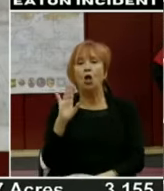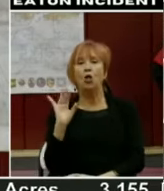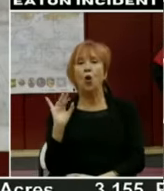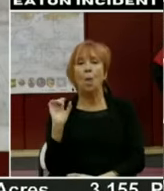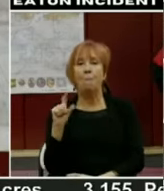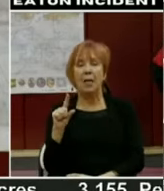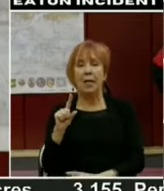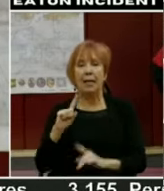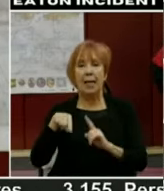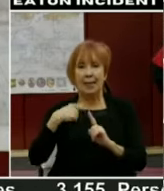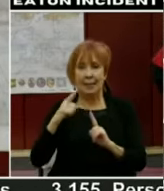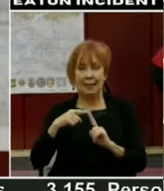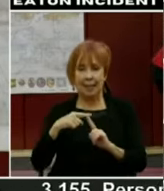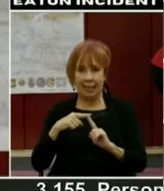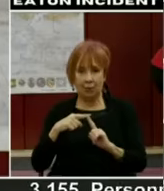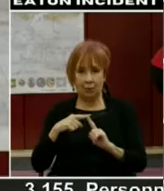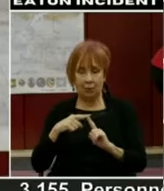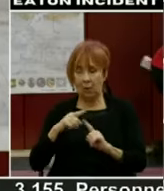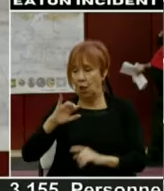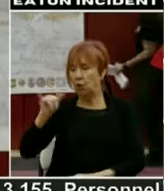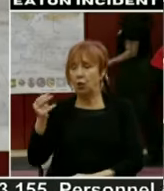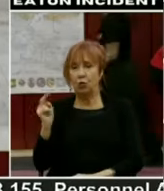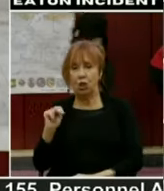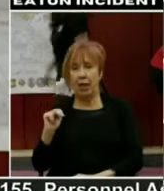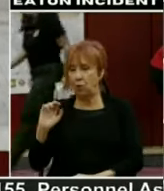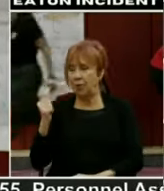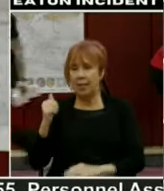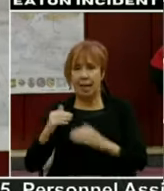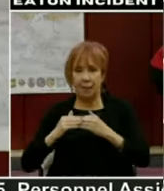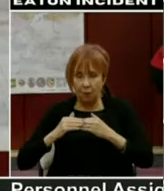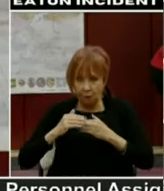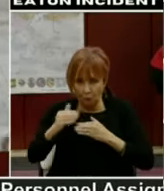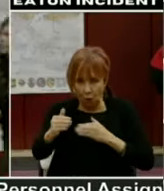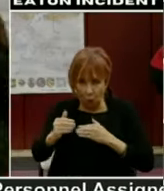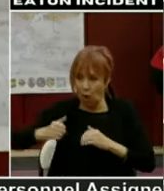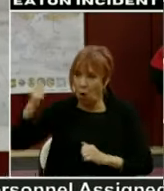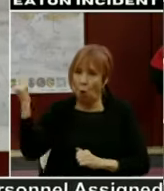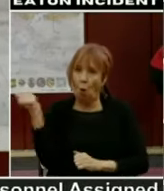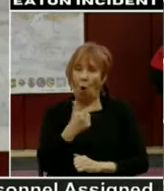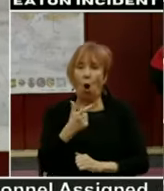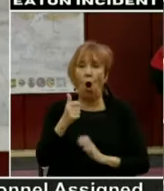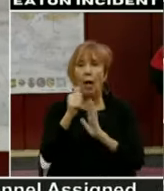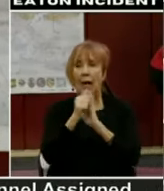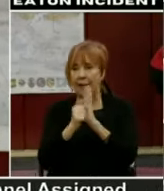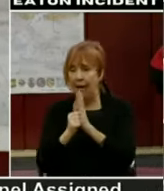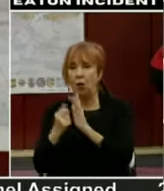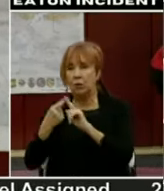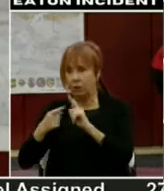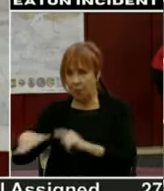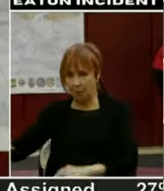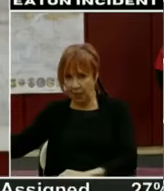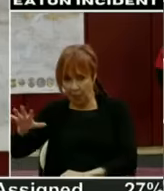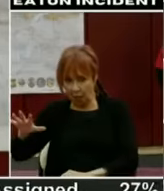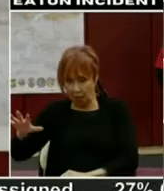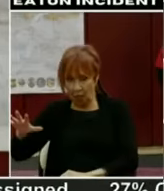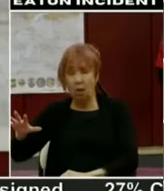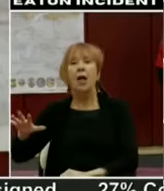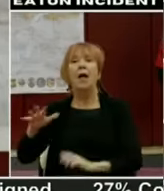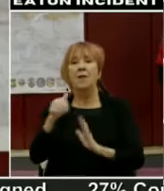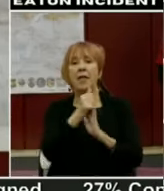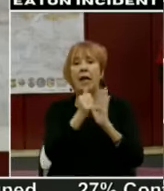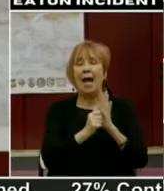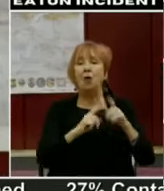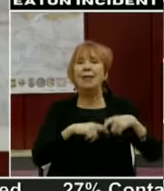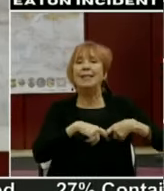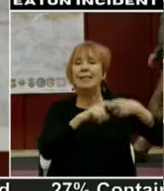few days. But January 10th forward, for every account we have in a zip code that's been evacuated, that account is in